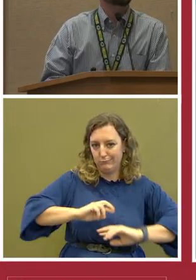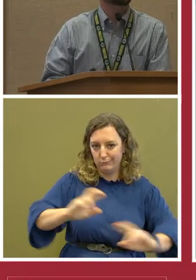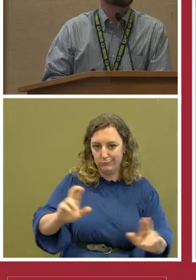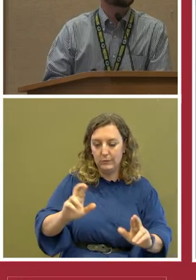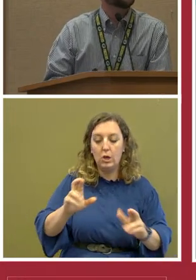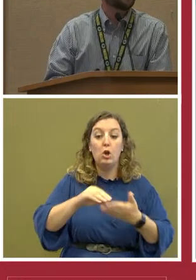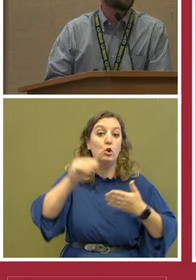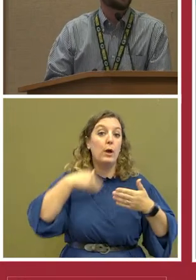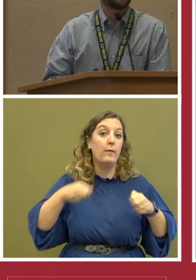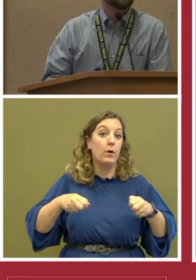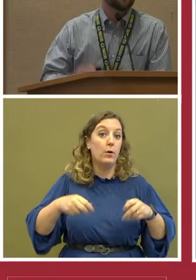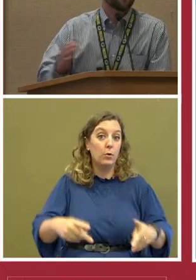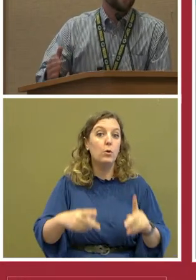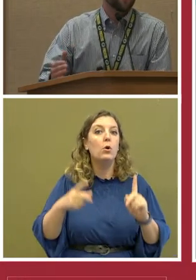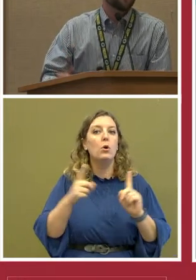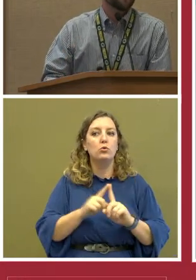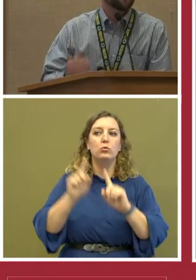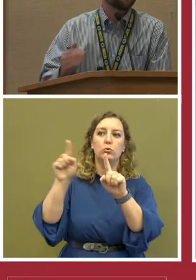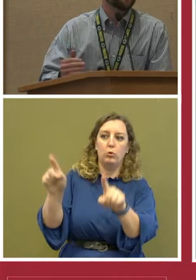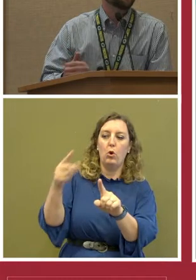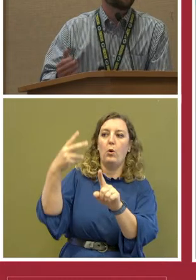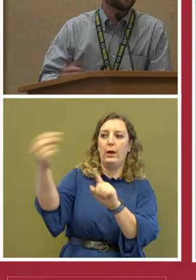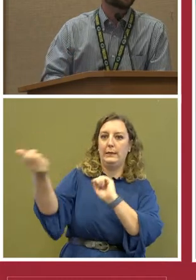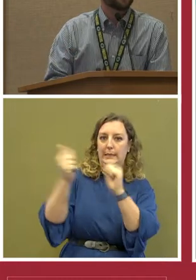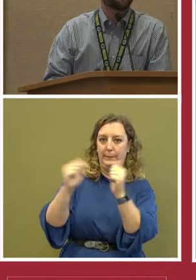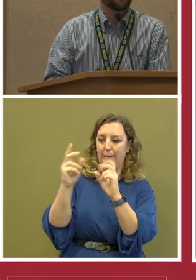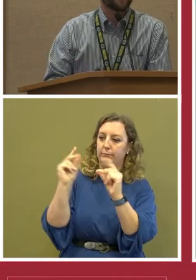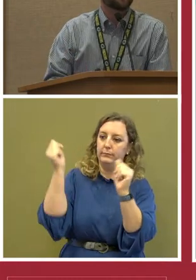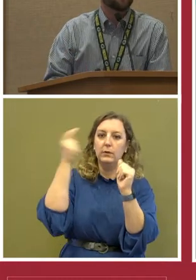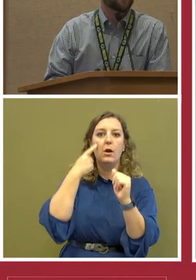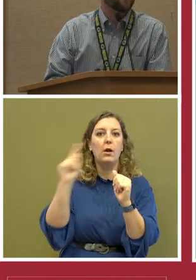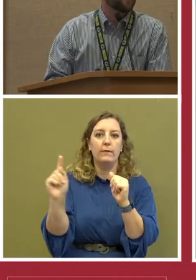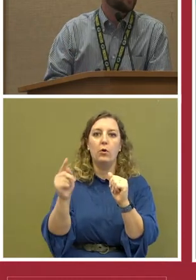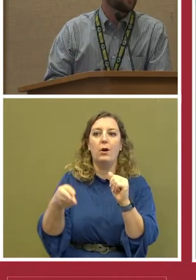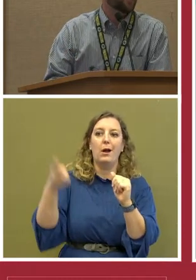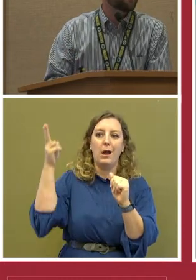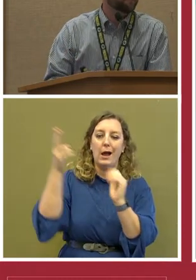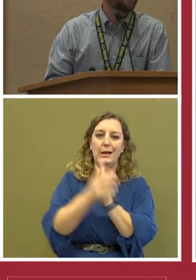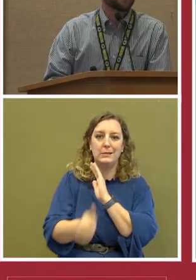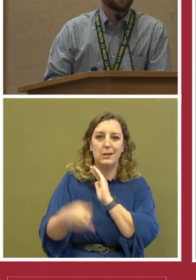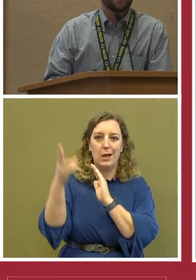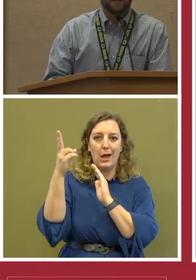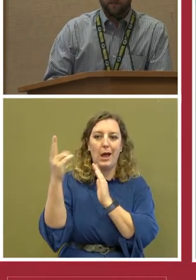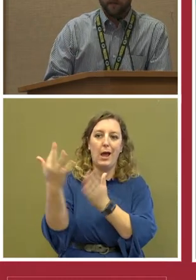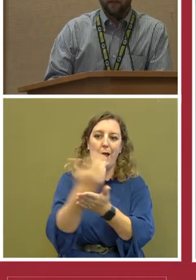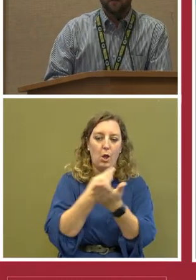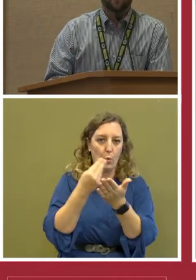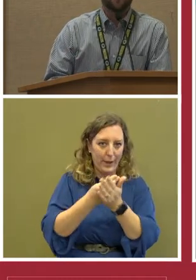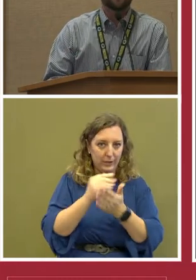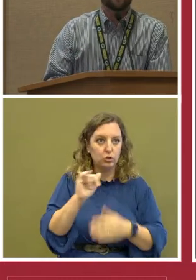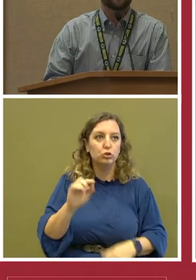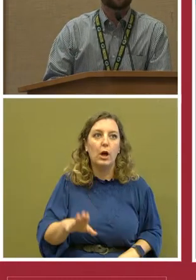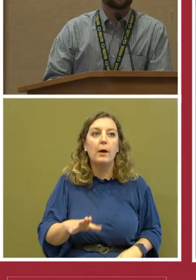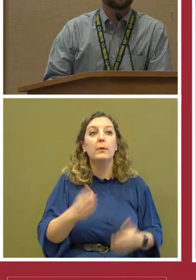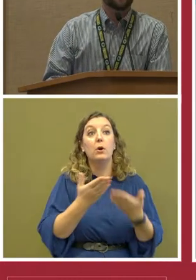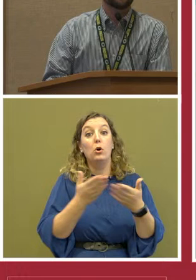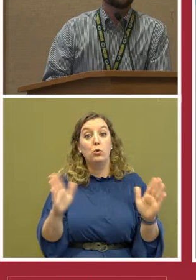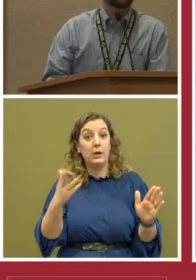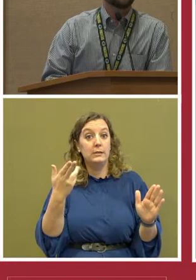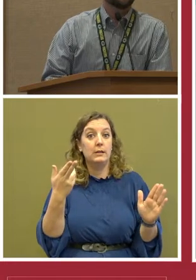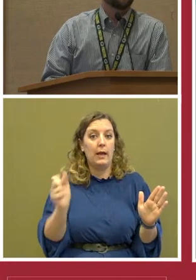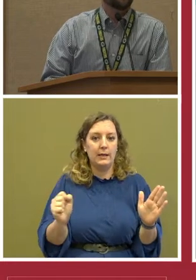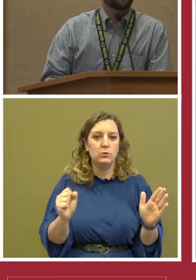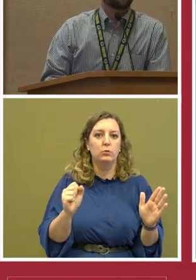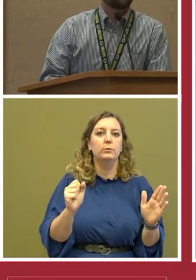have the opportunities to go out and compete immediately for high skill and high wage jobs. And so across our high school